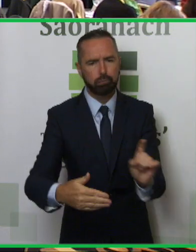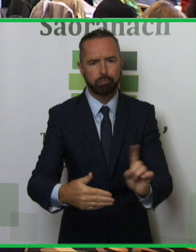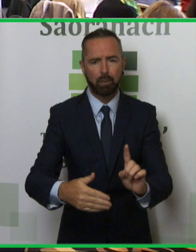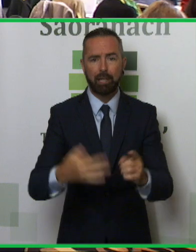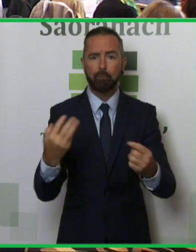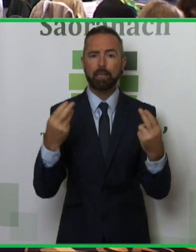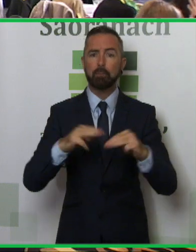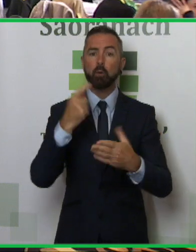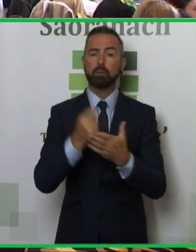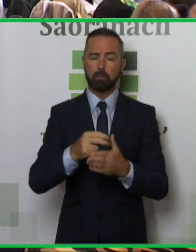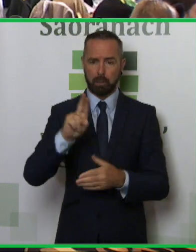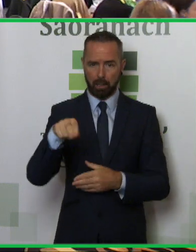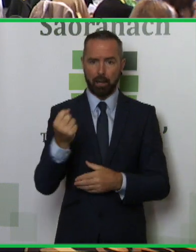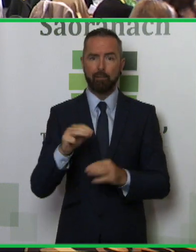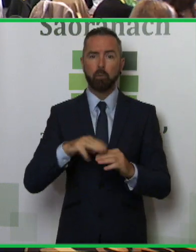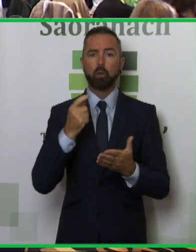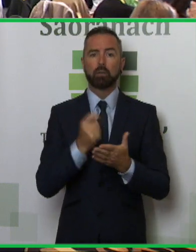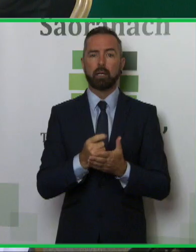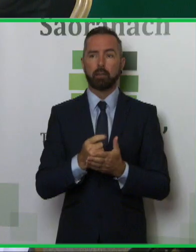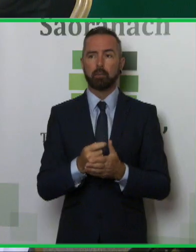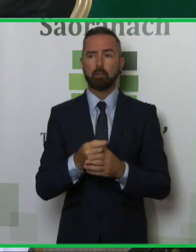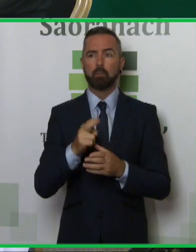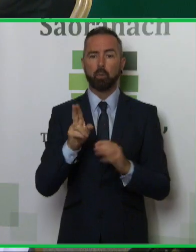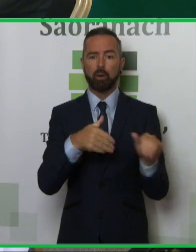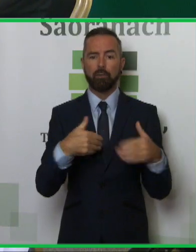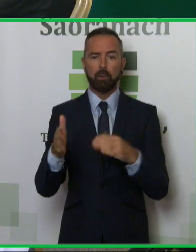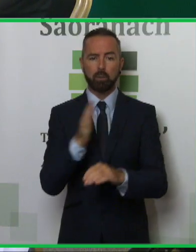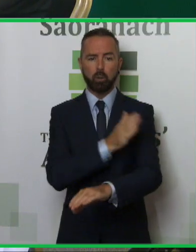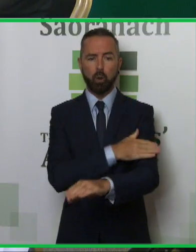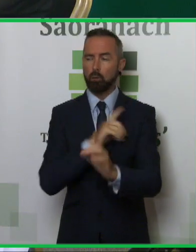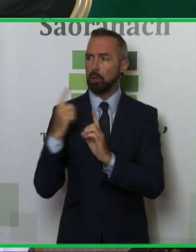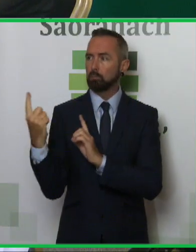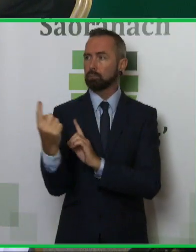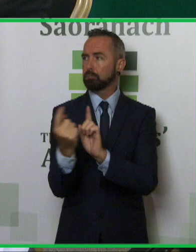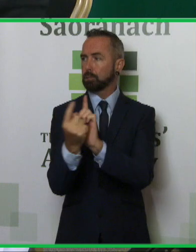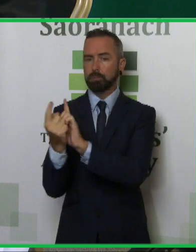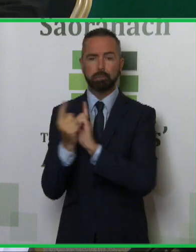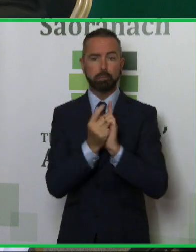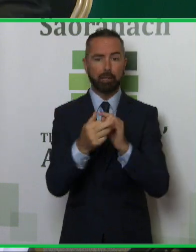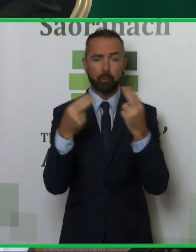time, we have more time. We'll be available to walk around the tables, but let's kick off as a start. Thank you.